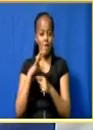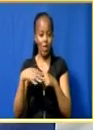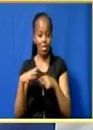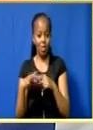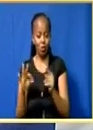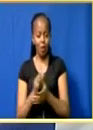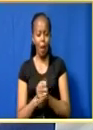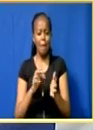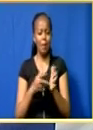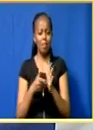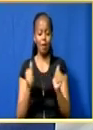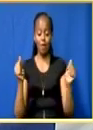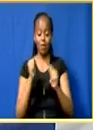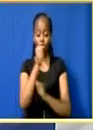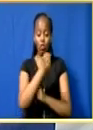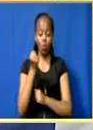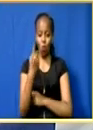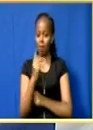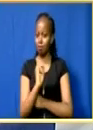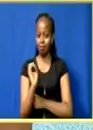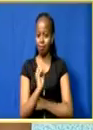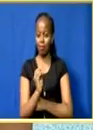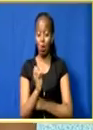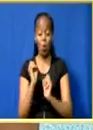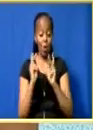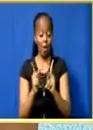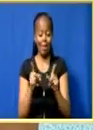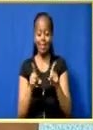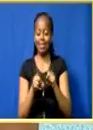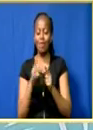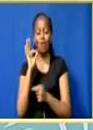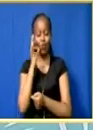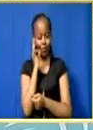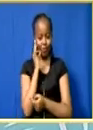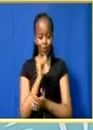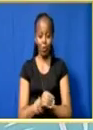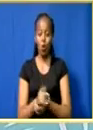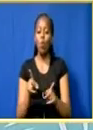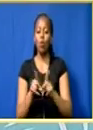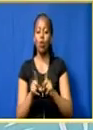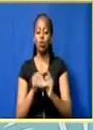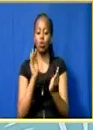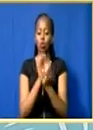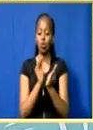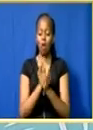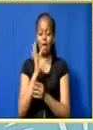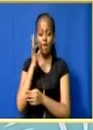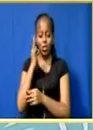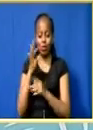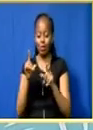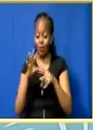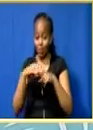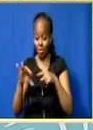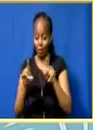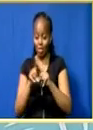So refrigeration is not one of them? No. Oh, okay. So just like the fruits, uh-huh. we also preserve the vegetables the same